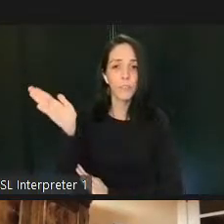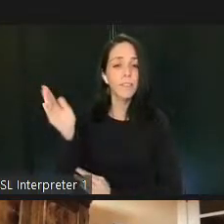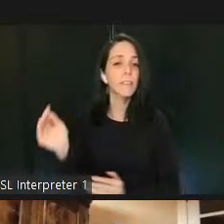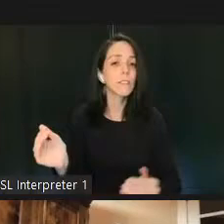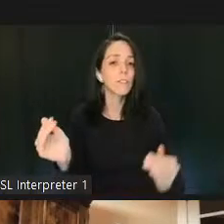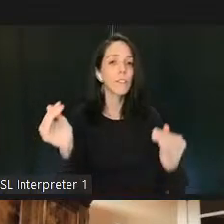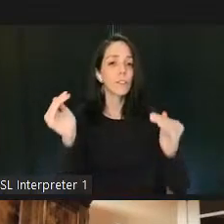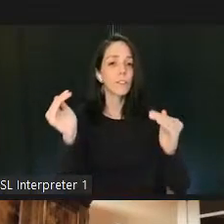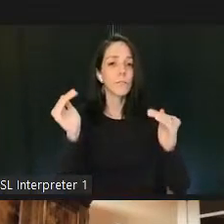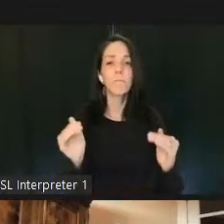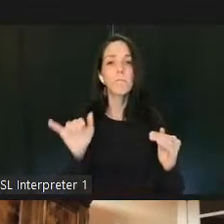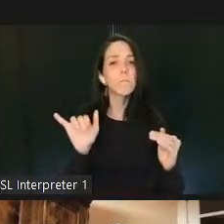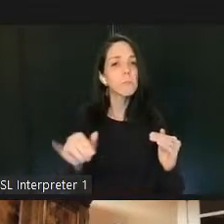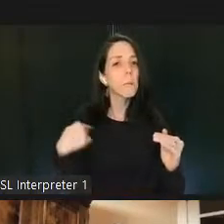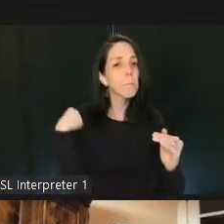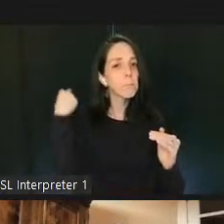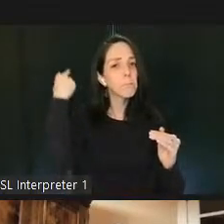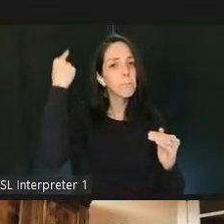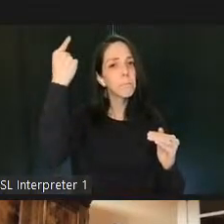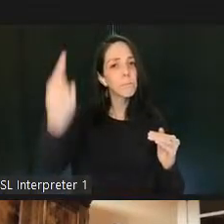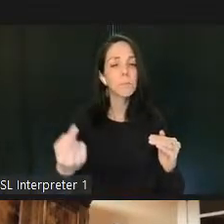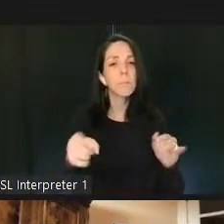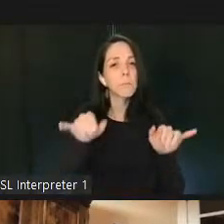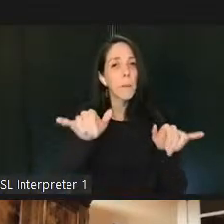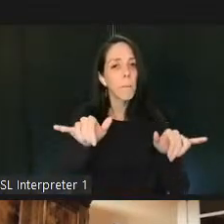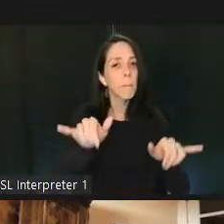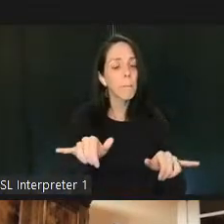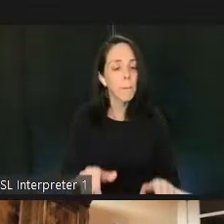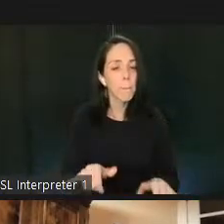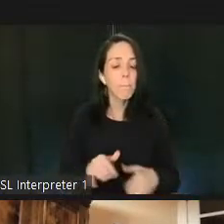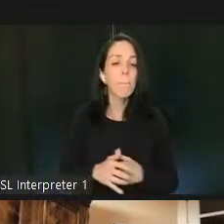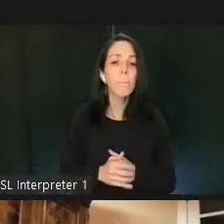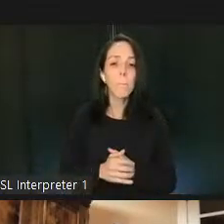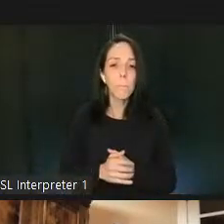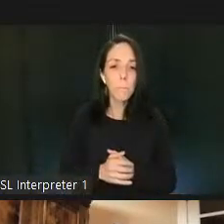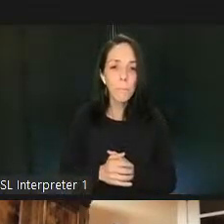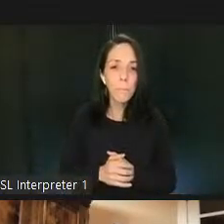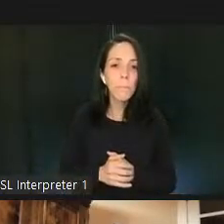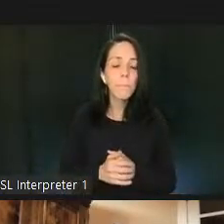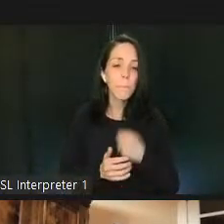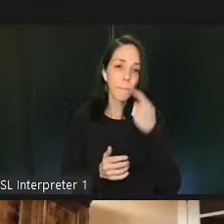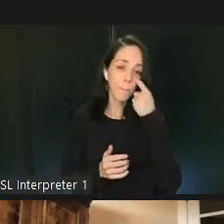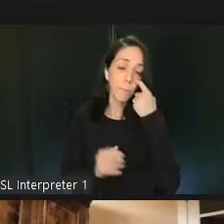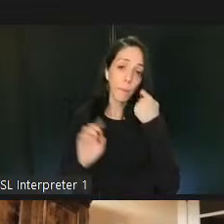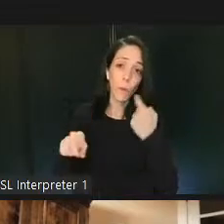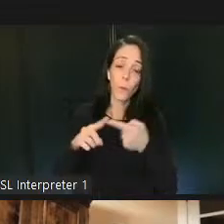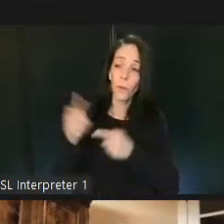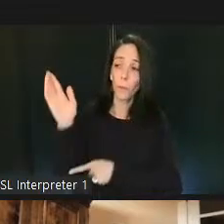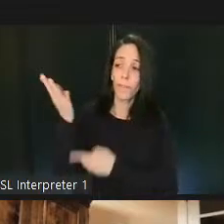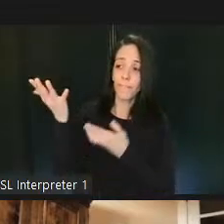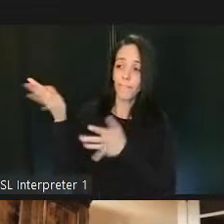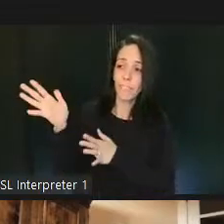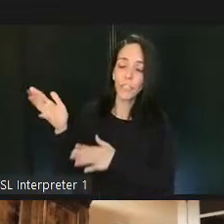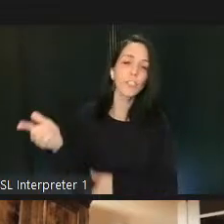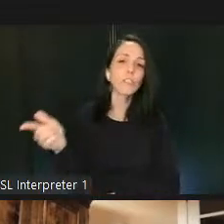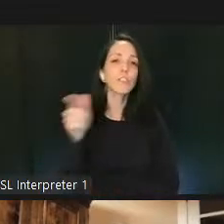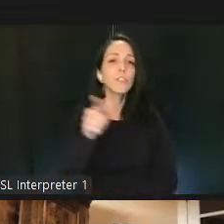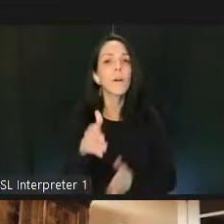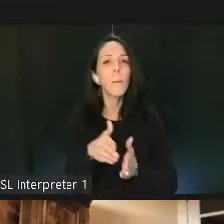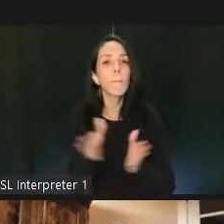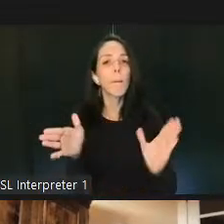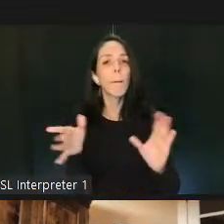have done throughout the course of this budget process, we will hear public